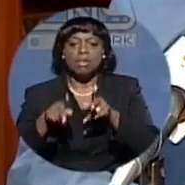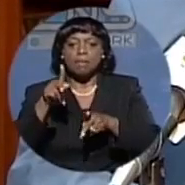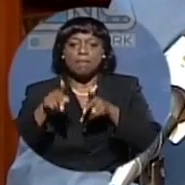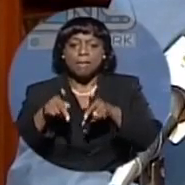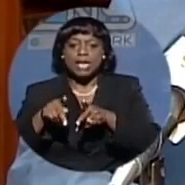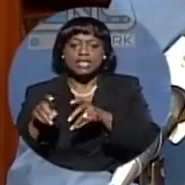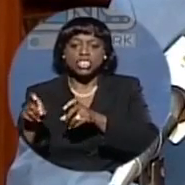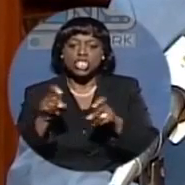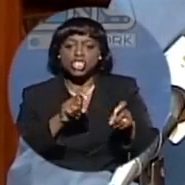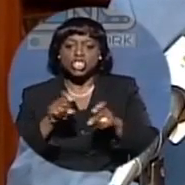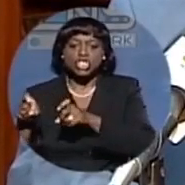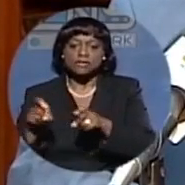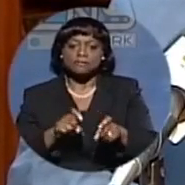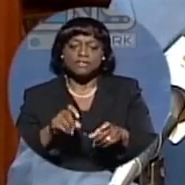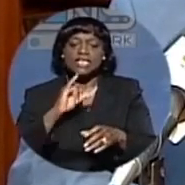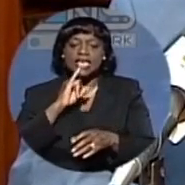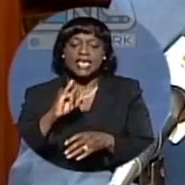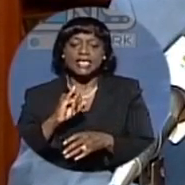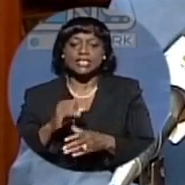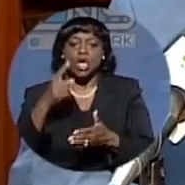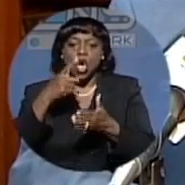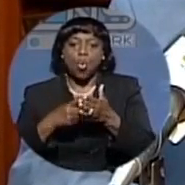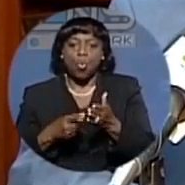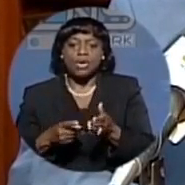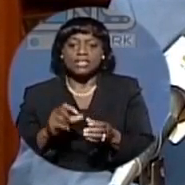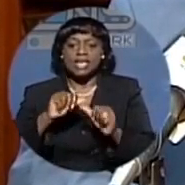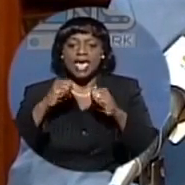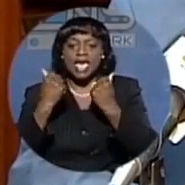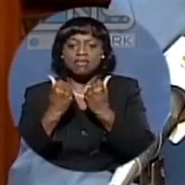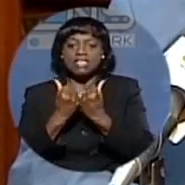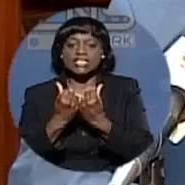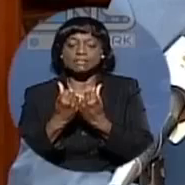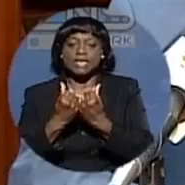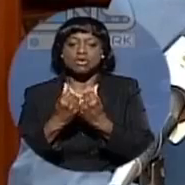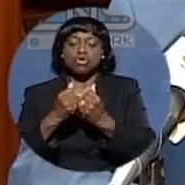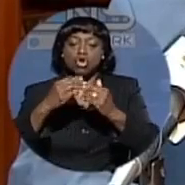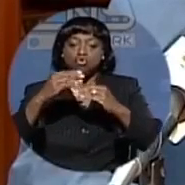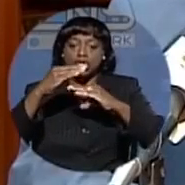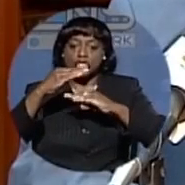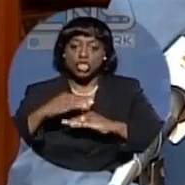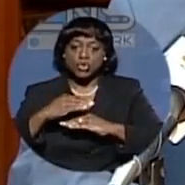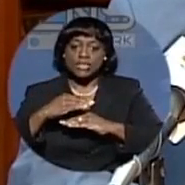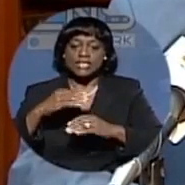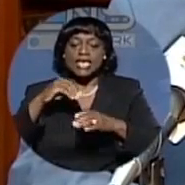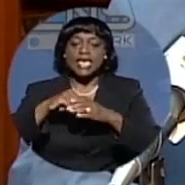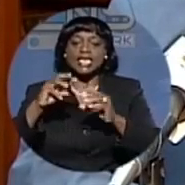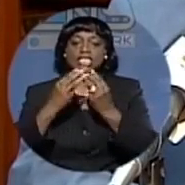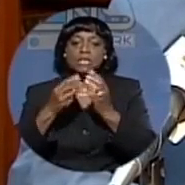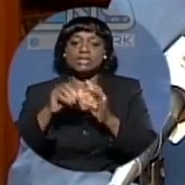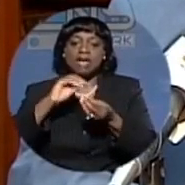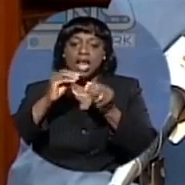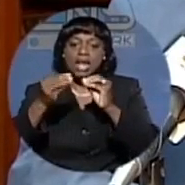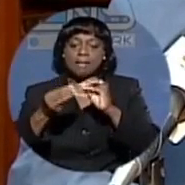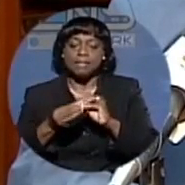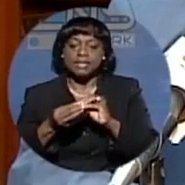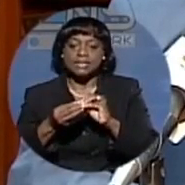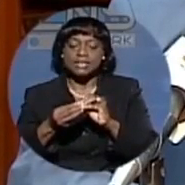what areas have been reduced in terms of numbers relative to what they were